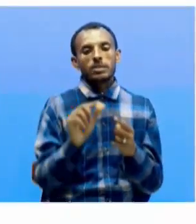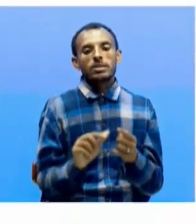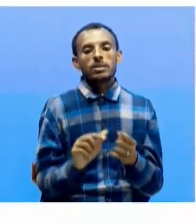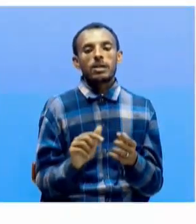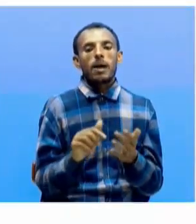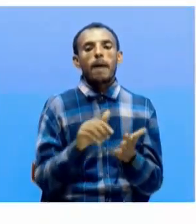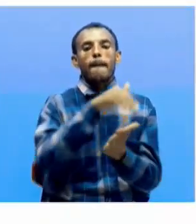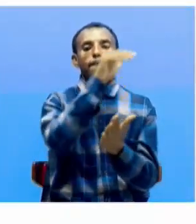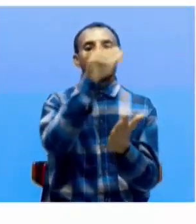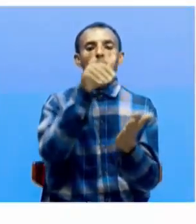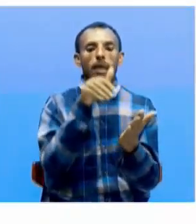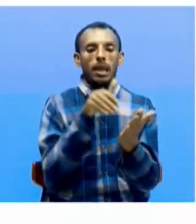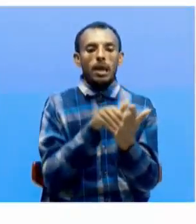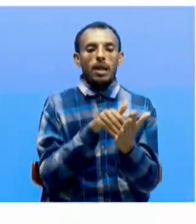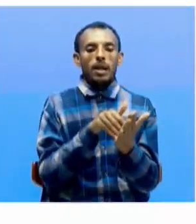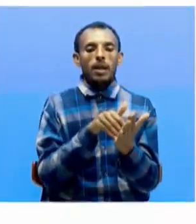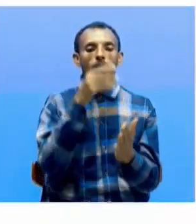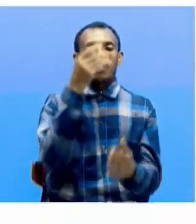of